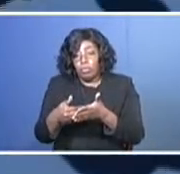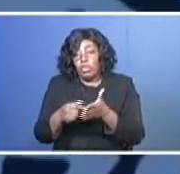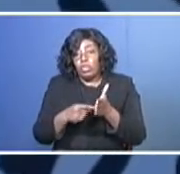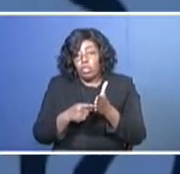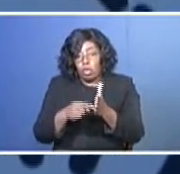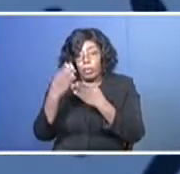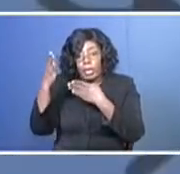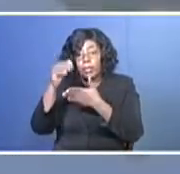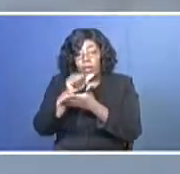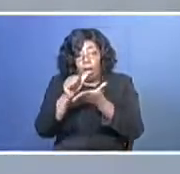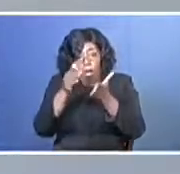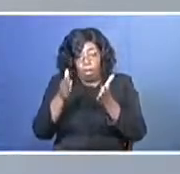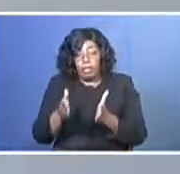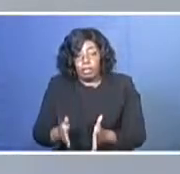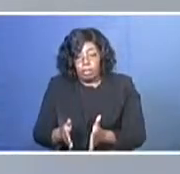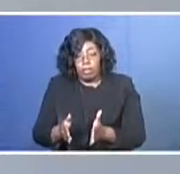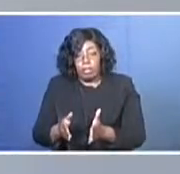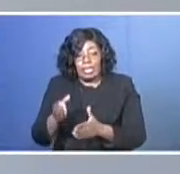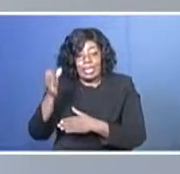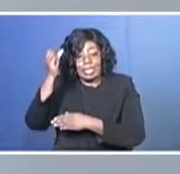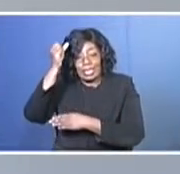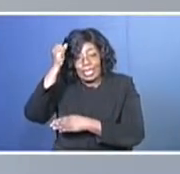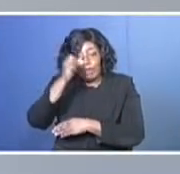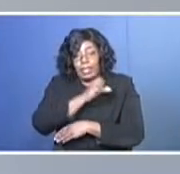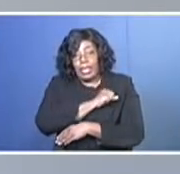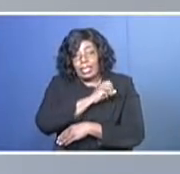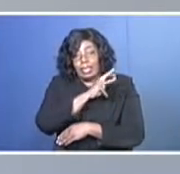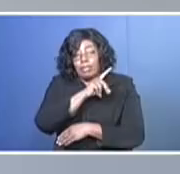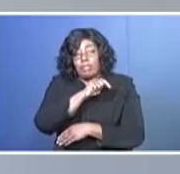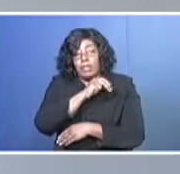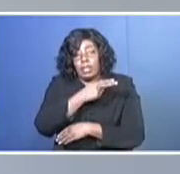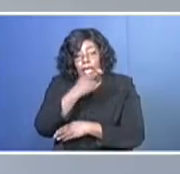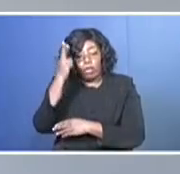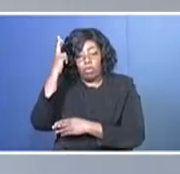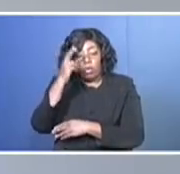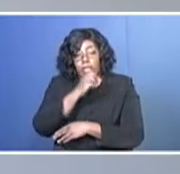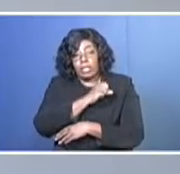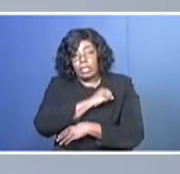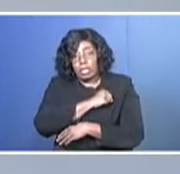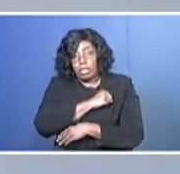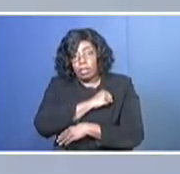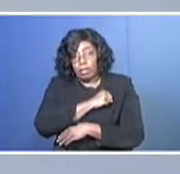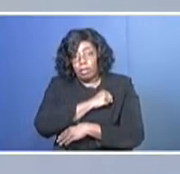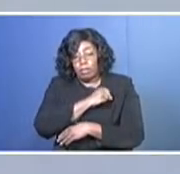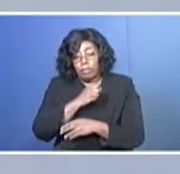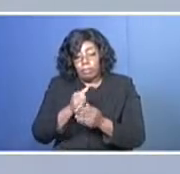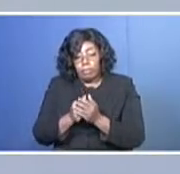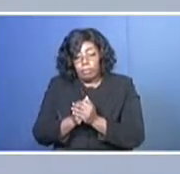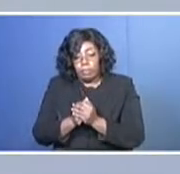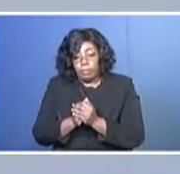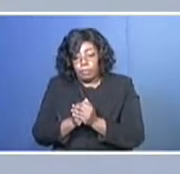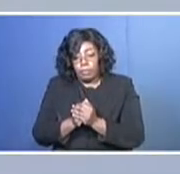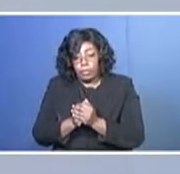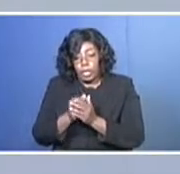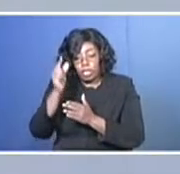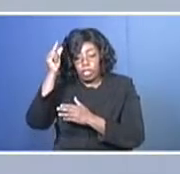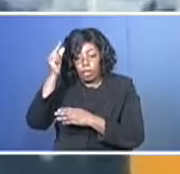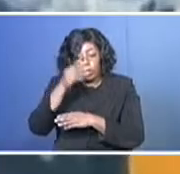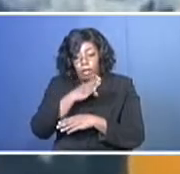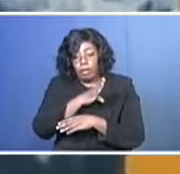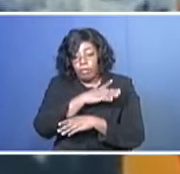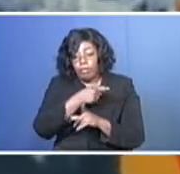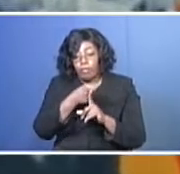Sydney Jasmine Colby, Stephen Smith, and Caribbean artist Ronald Cyril out of Guadeloupe, and Jerdy Hassel from